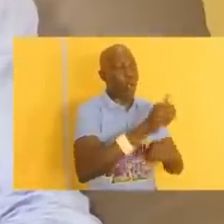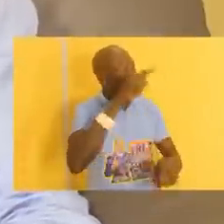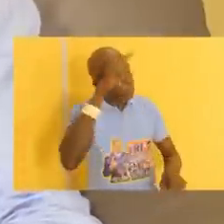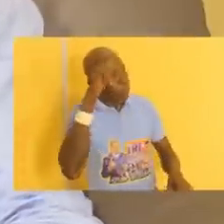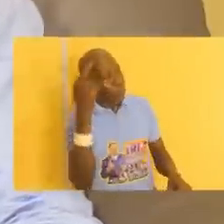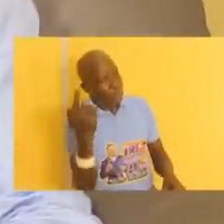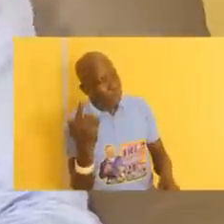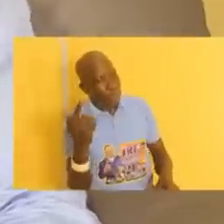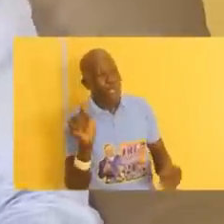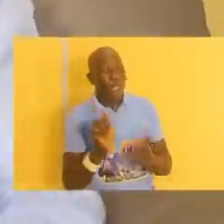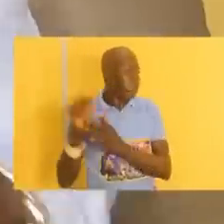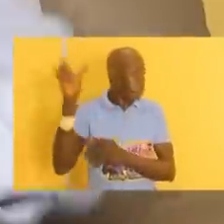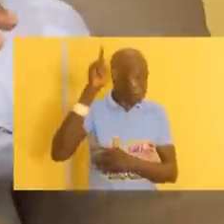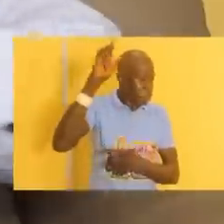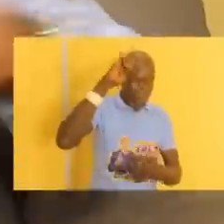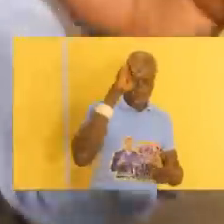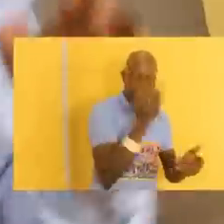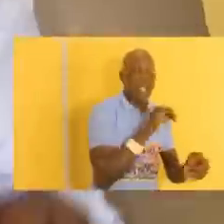giving.